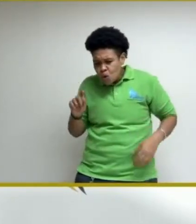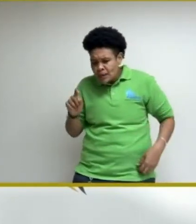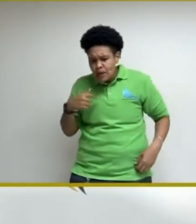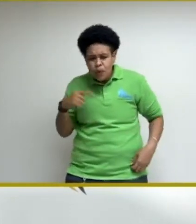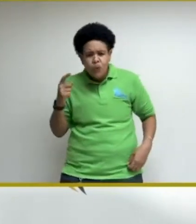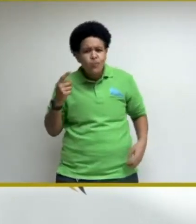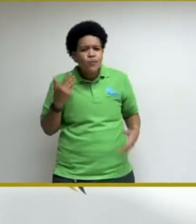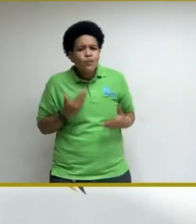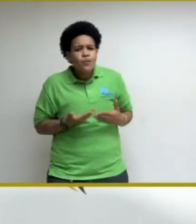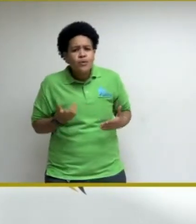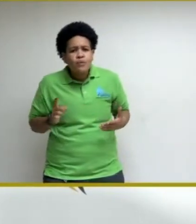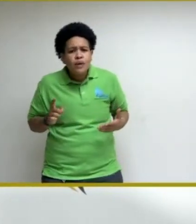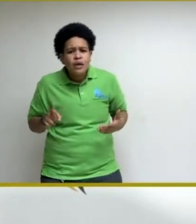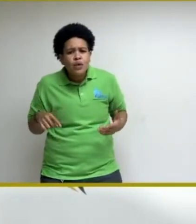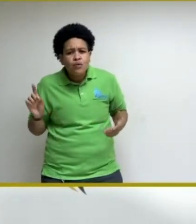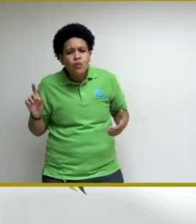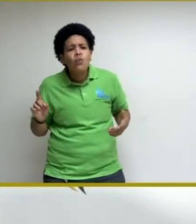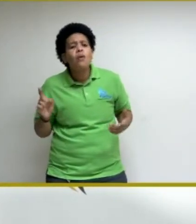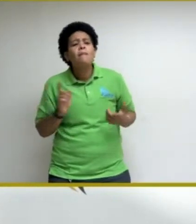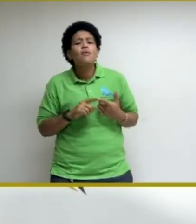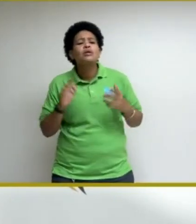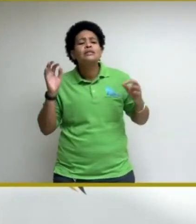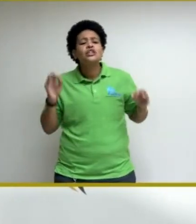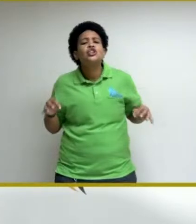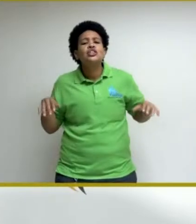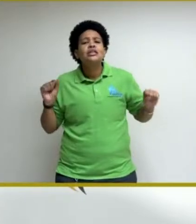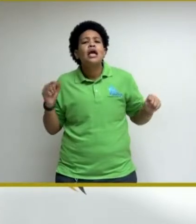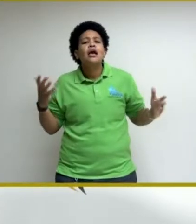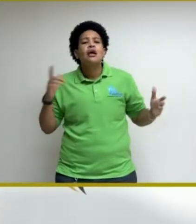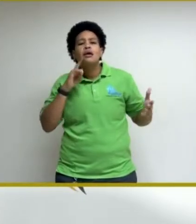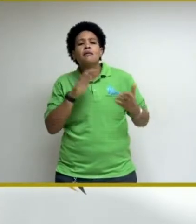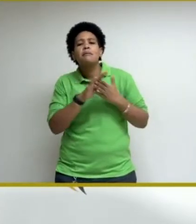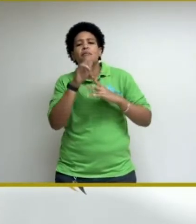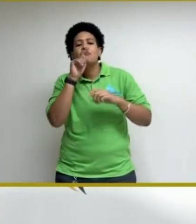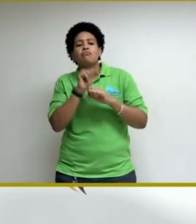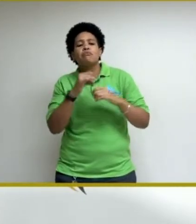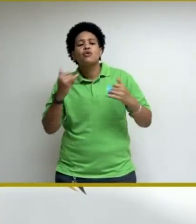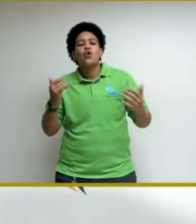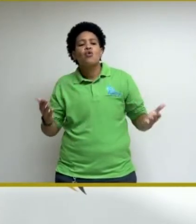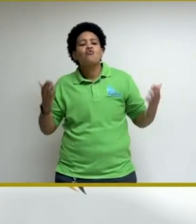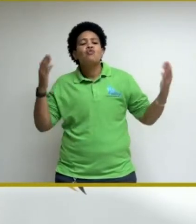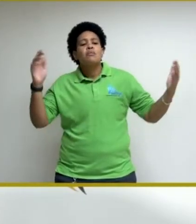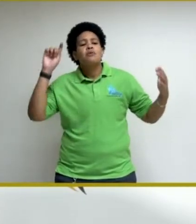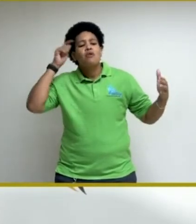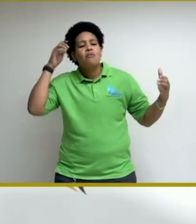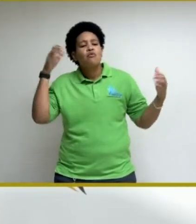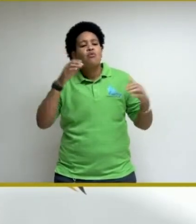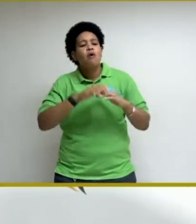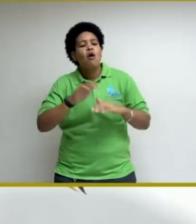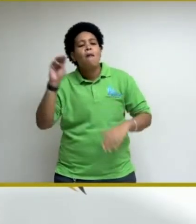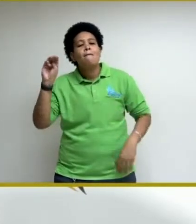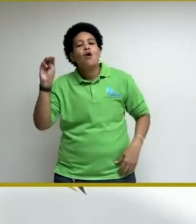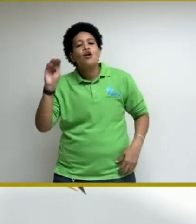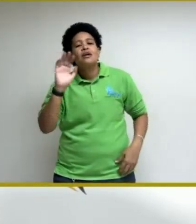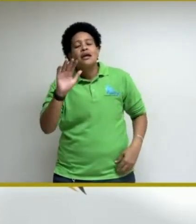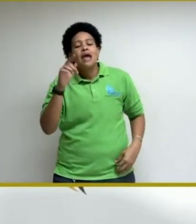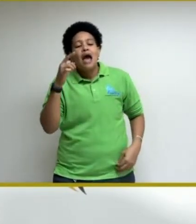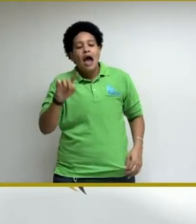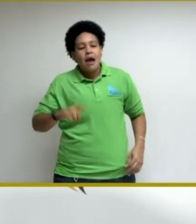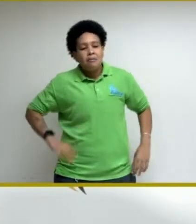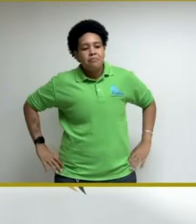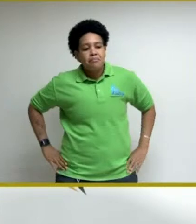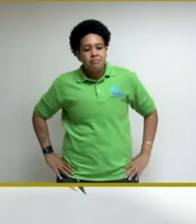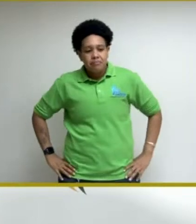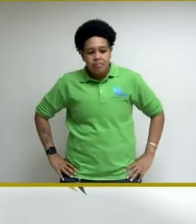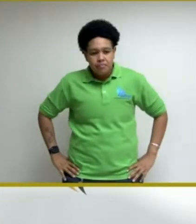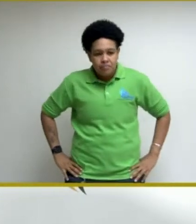go, and decisions taken. That becomes no recommendation to Cabinet on Monday. And at that